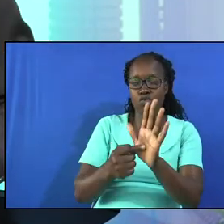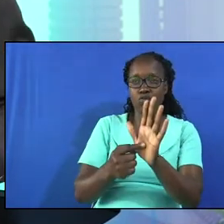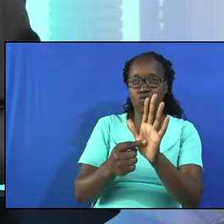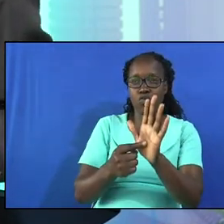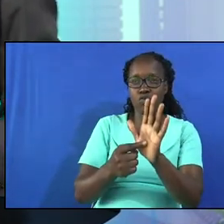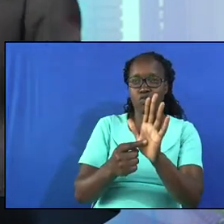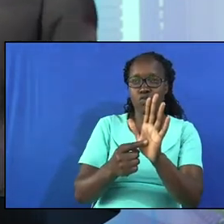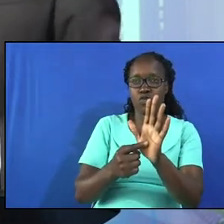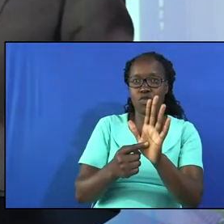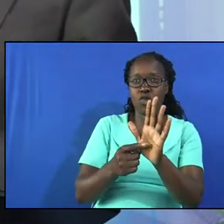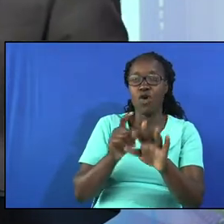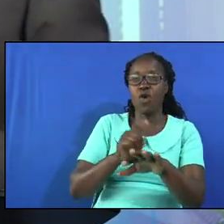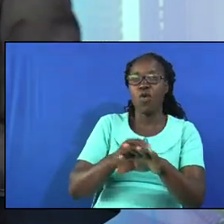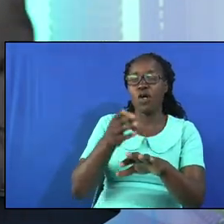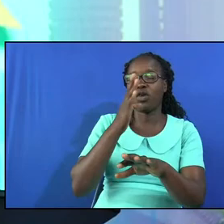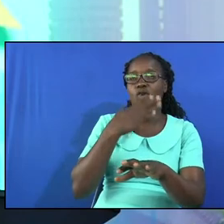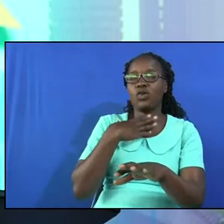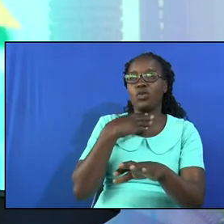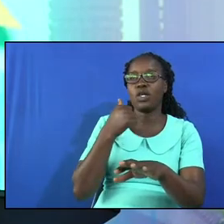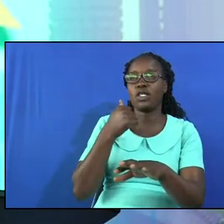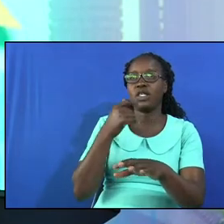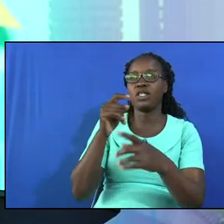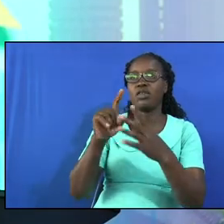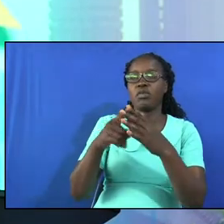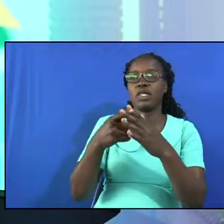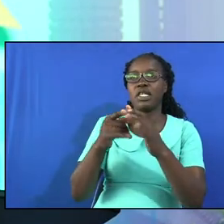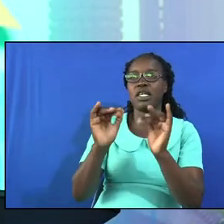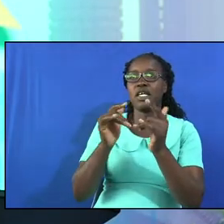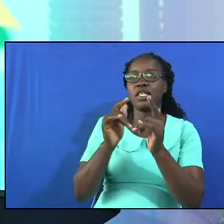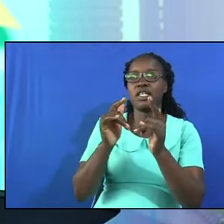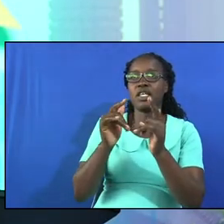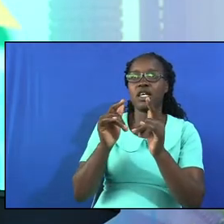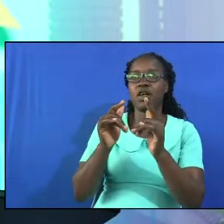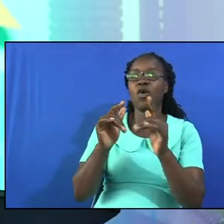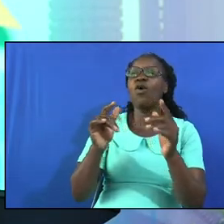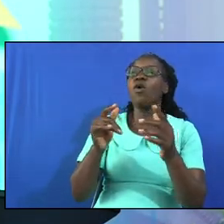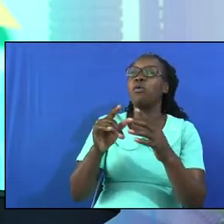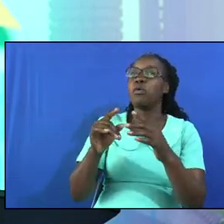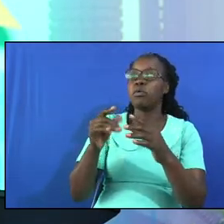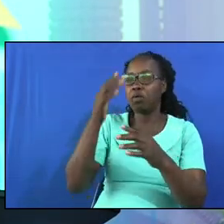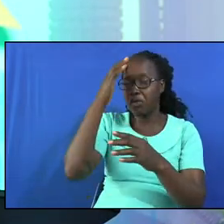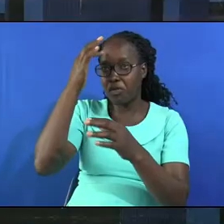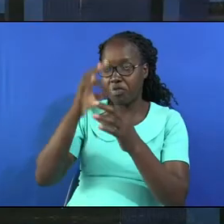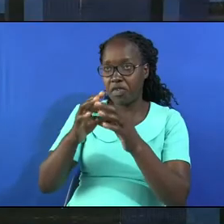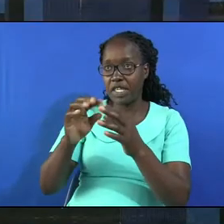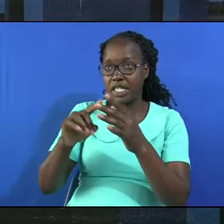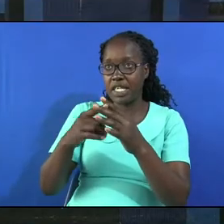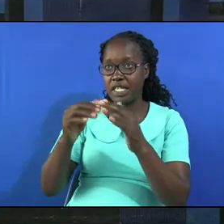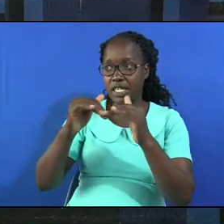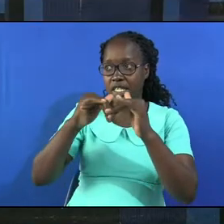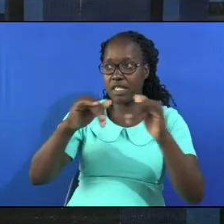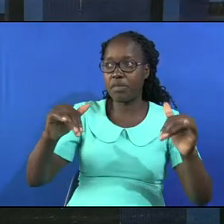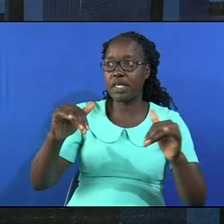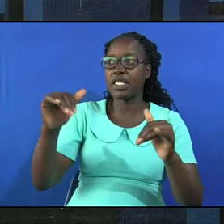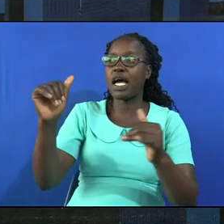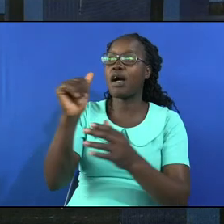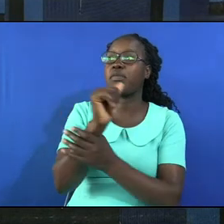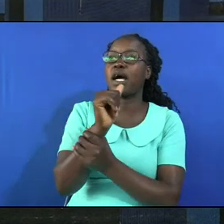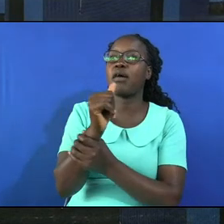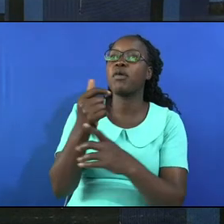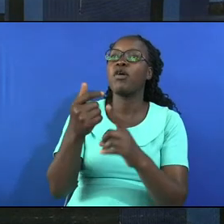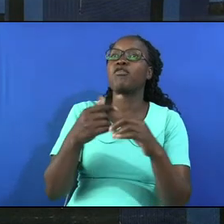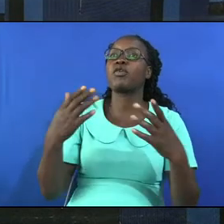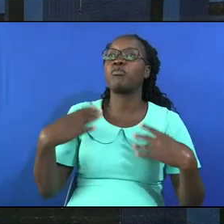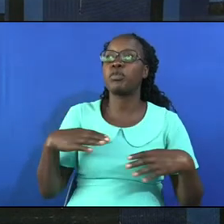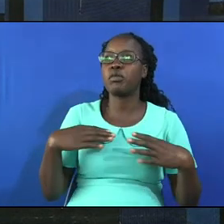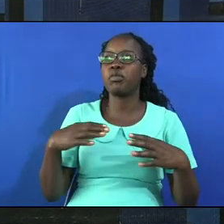you. When God wanted to begin a new dispensation of faith, he separated Abraham from